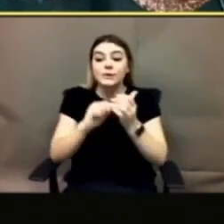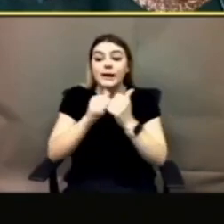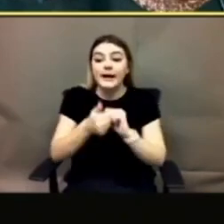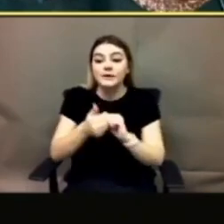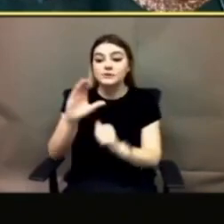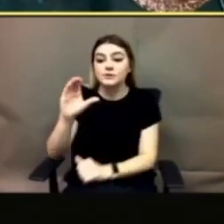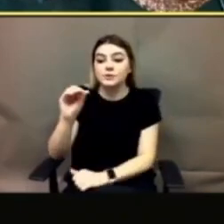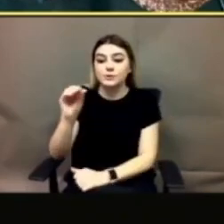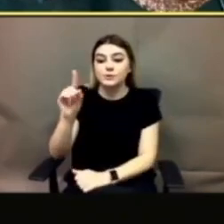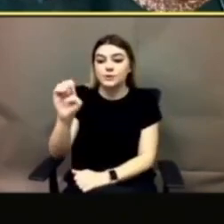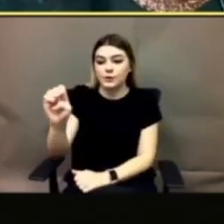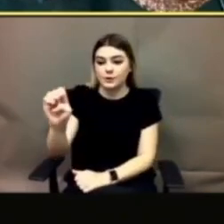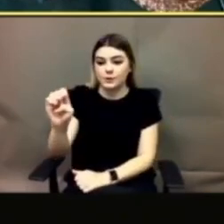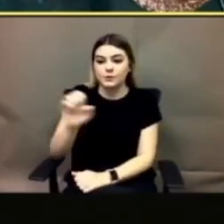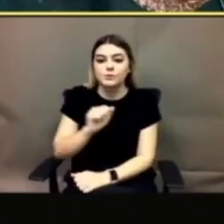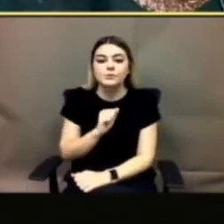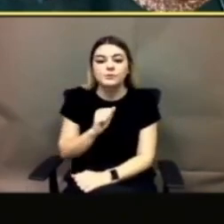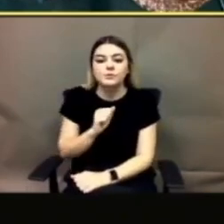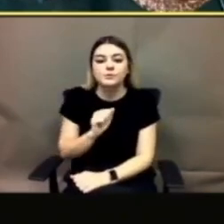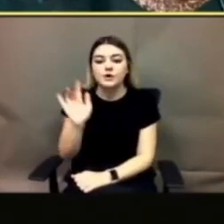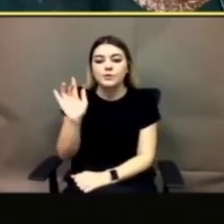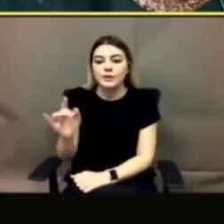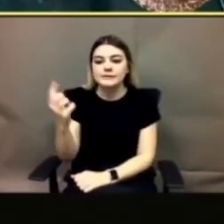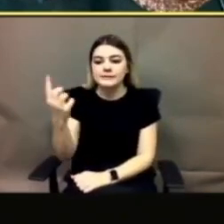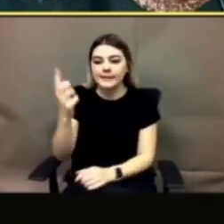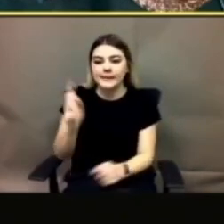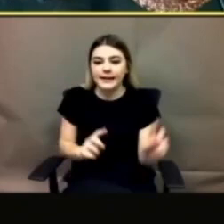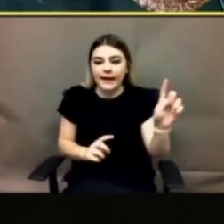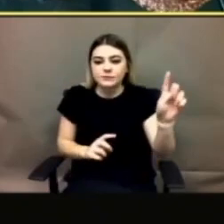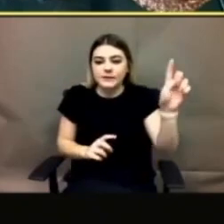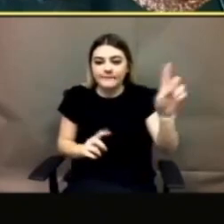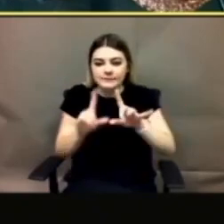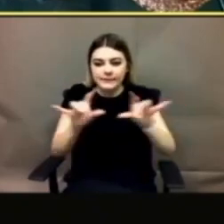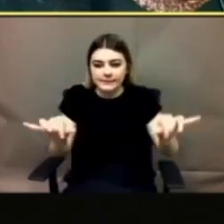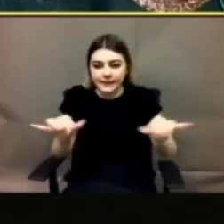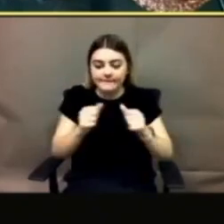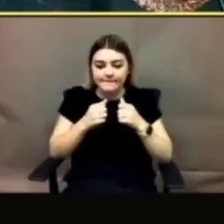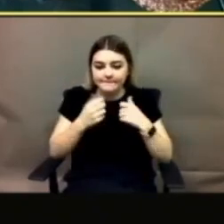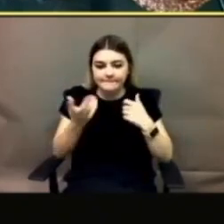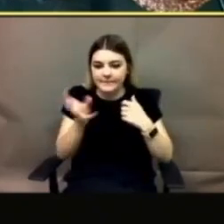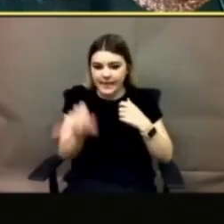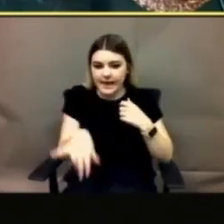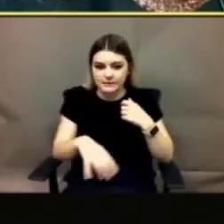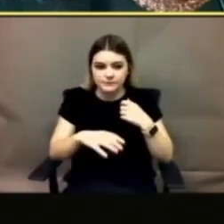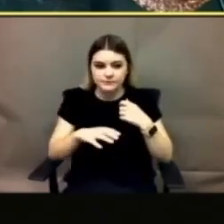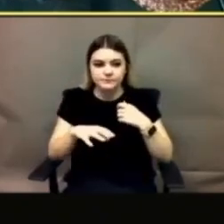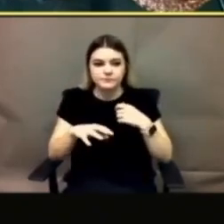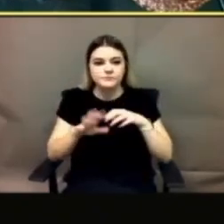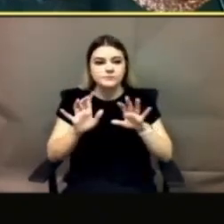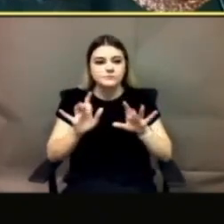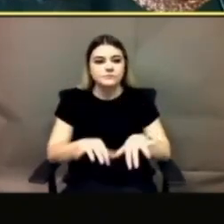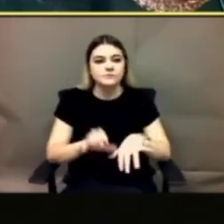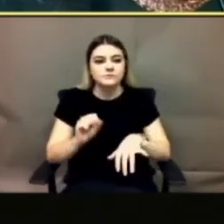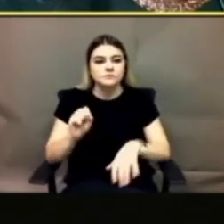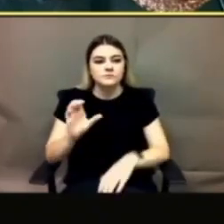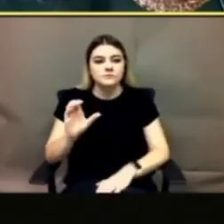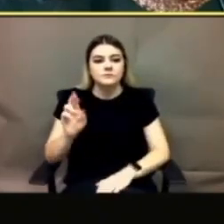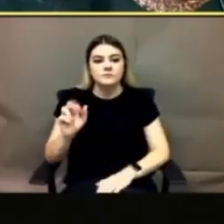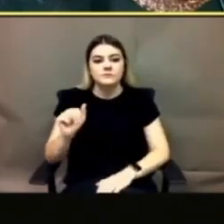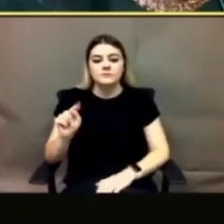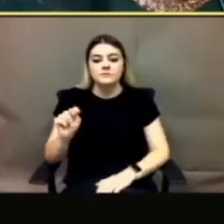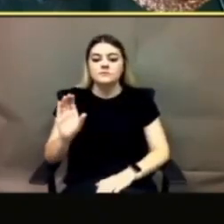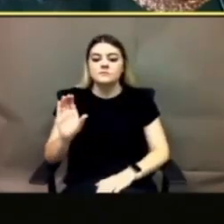you just press a key and it counts up in Scratch. Okay, so I'm just gonna go to Scratch and